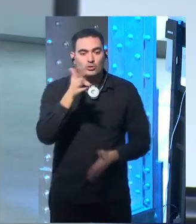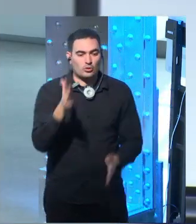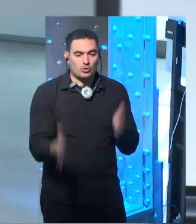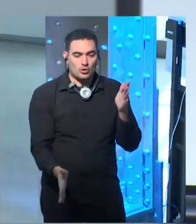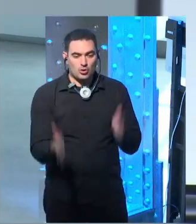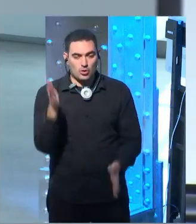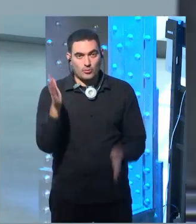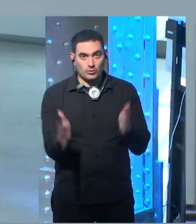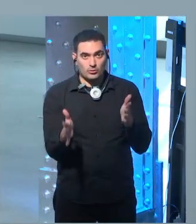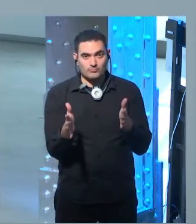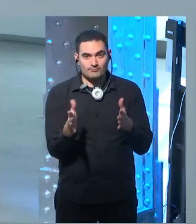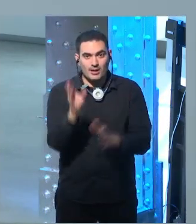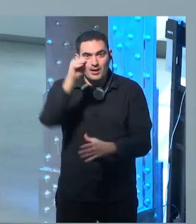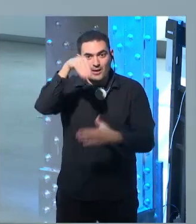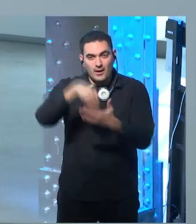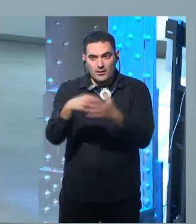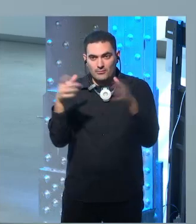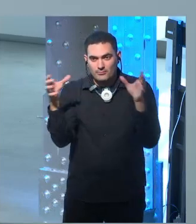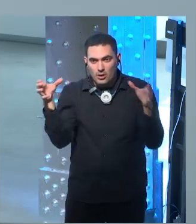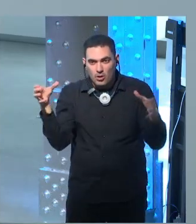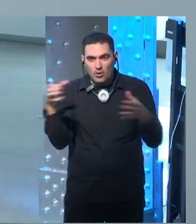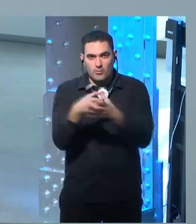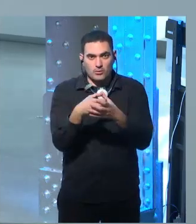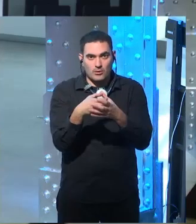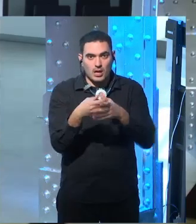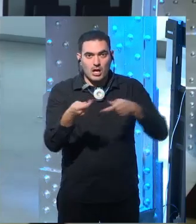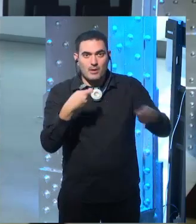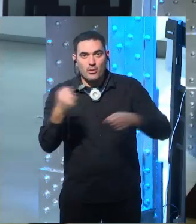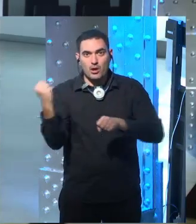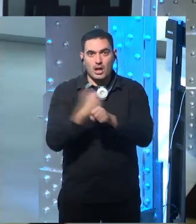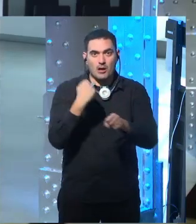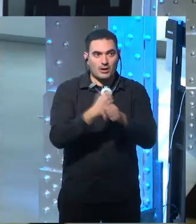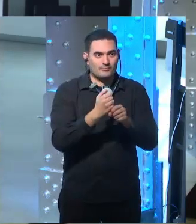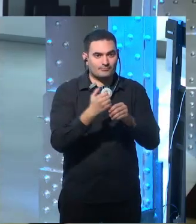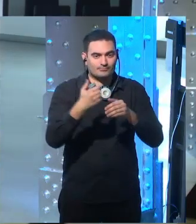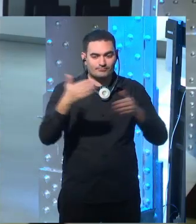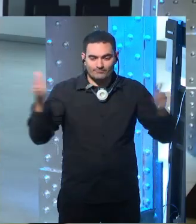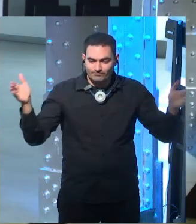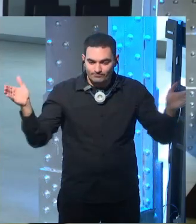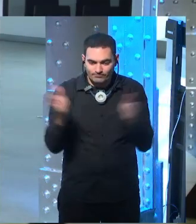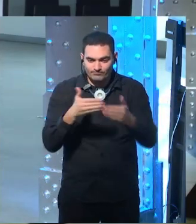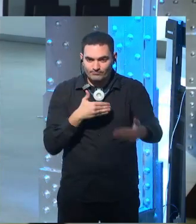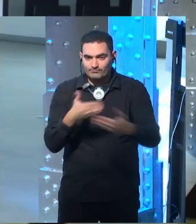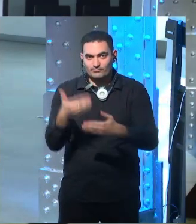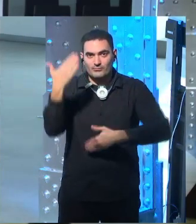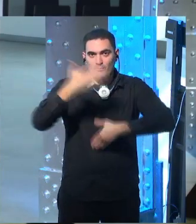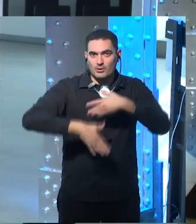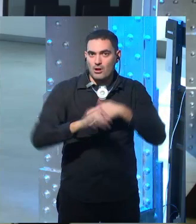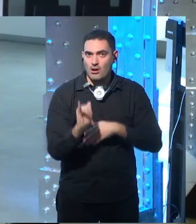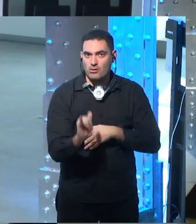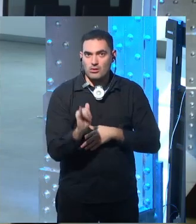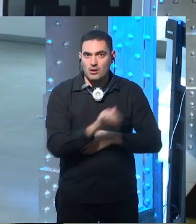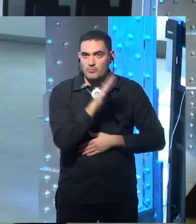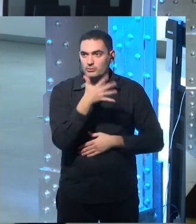group in the labor market that have lost out to it. Once you have trucking being automated away, taxi